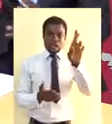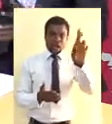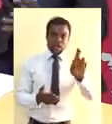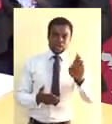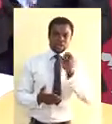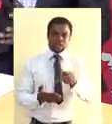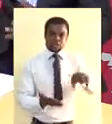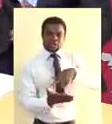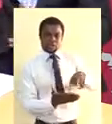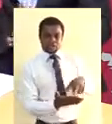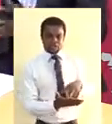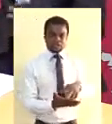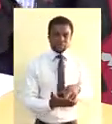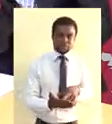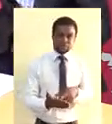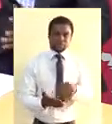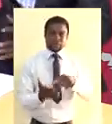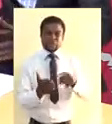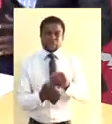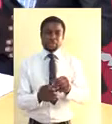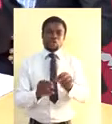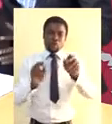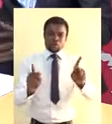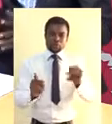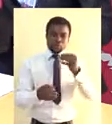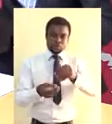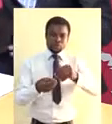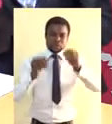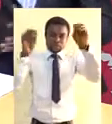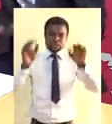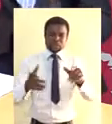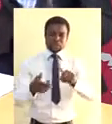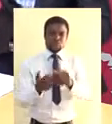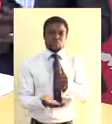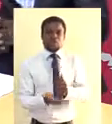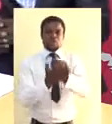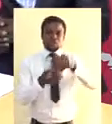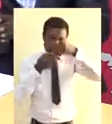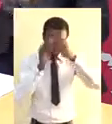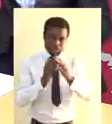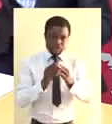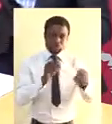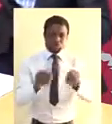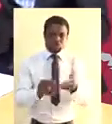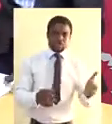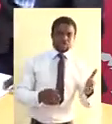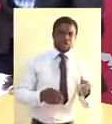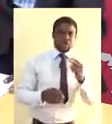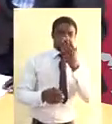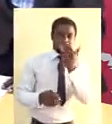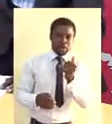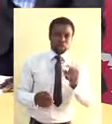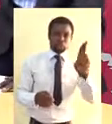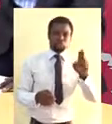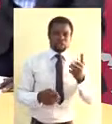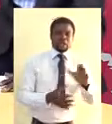an avenue or an opportunity for teachers to help students explore using their hands. Because if you look